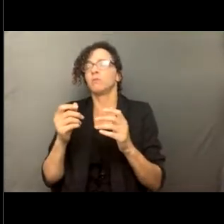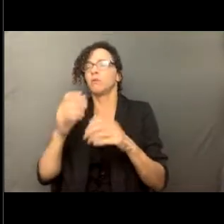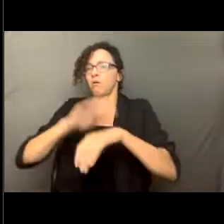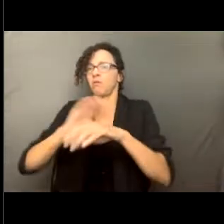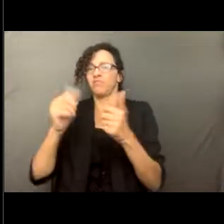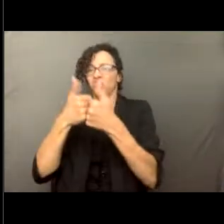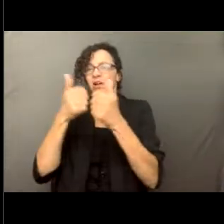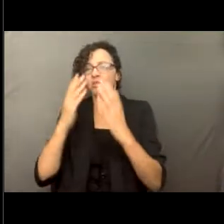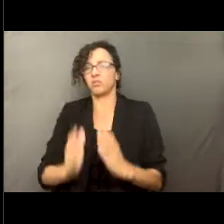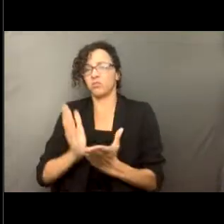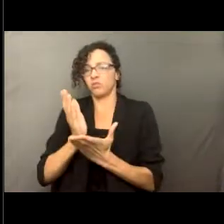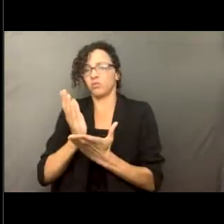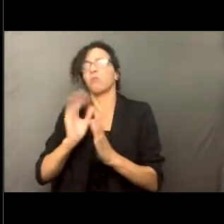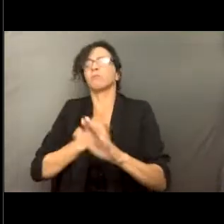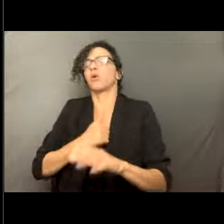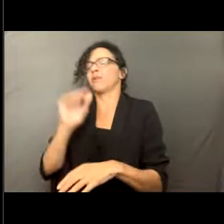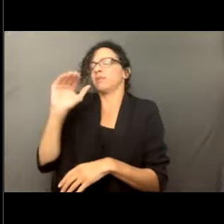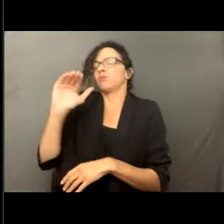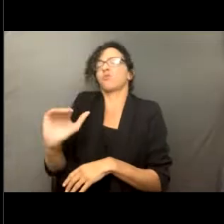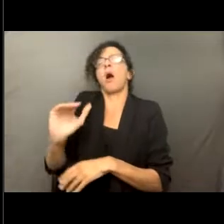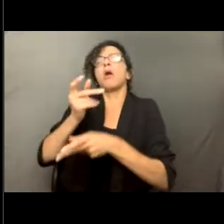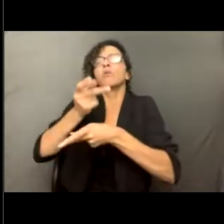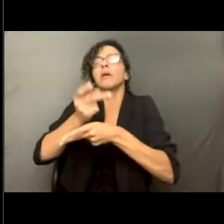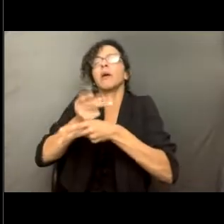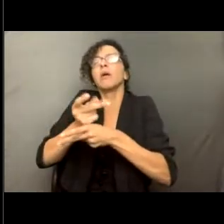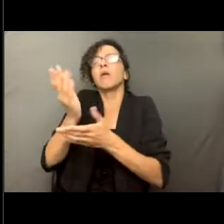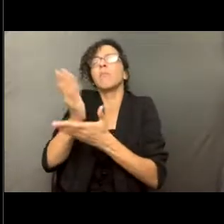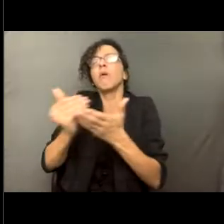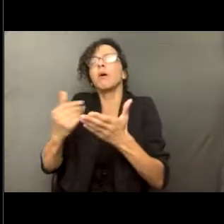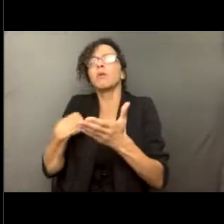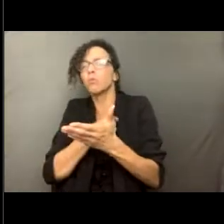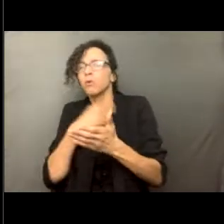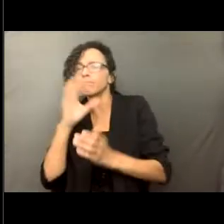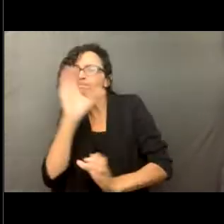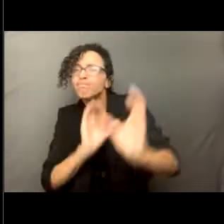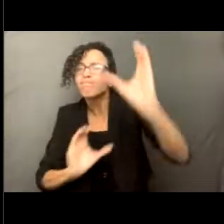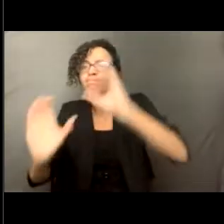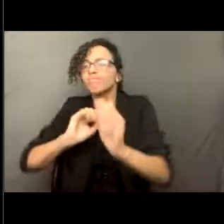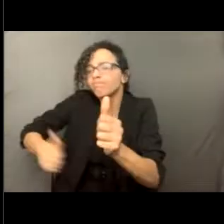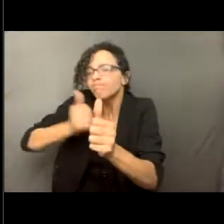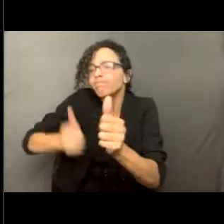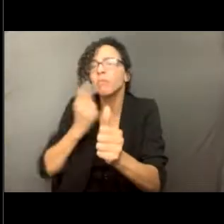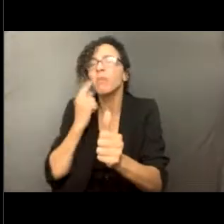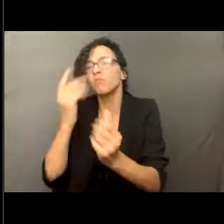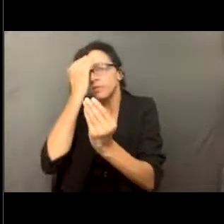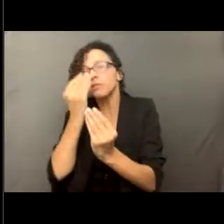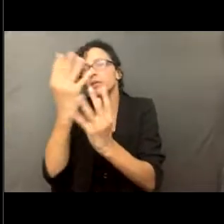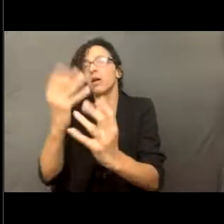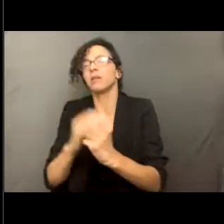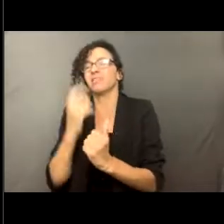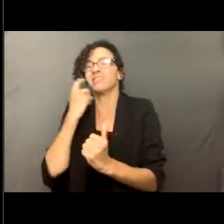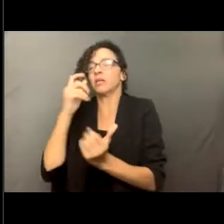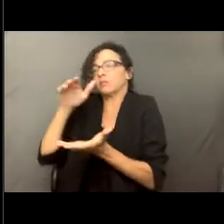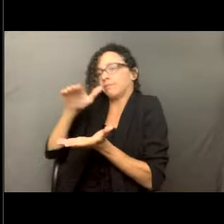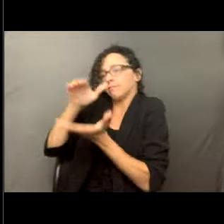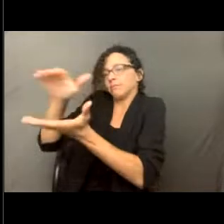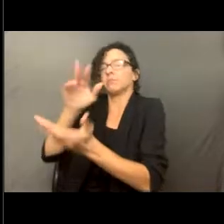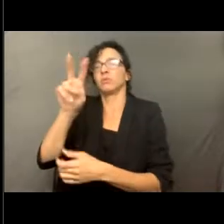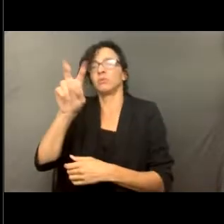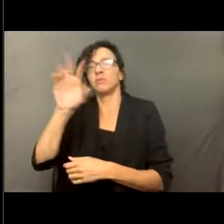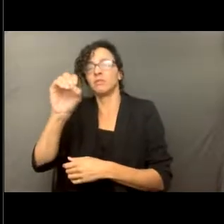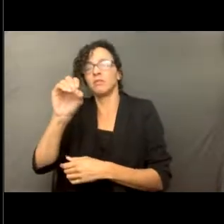data because childcare is trying to look for transit, and they just got $250 million in the budget to